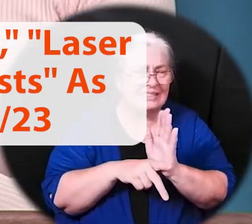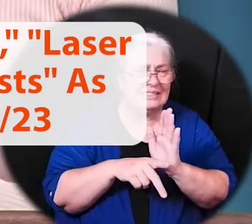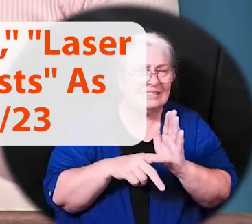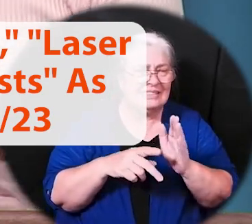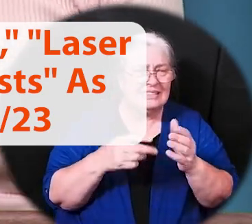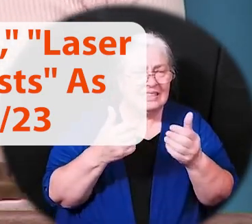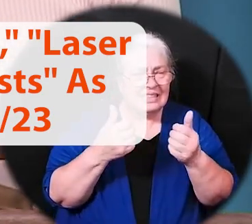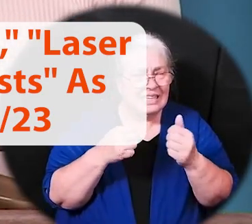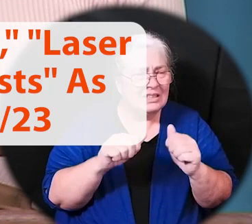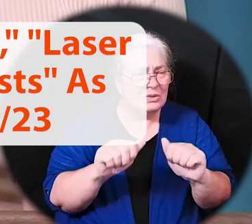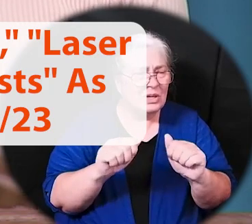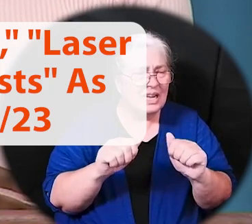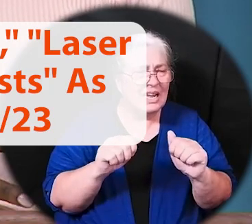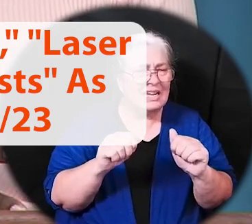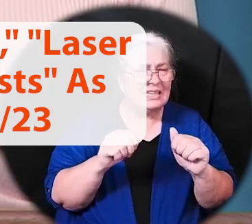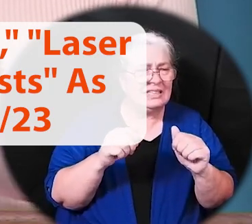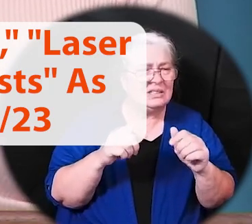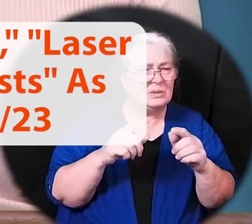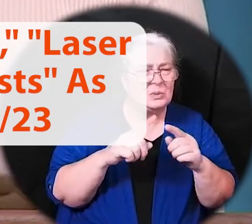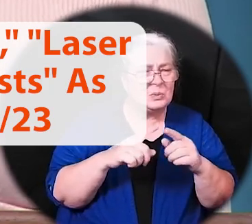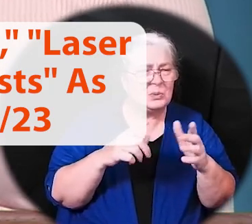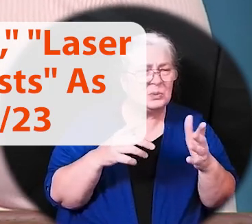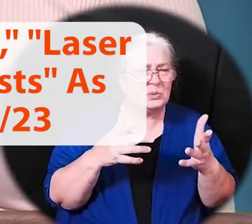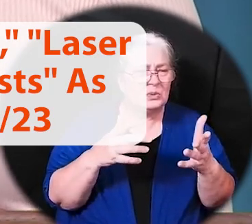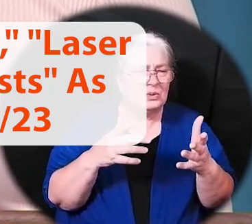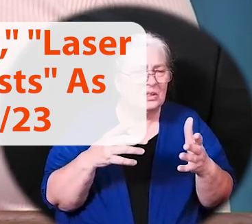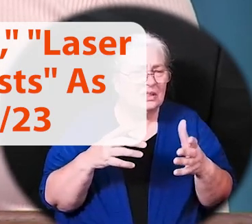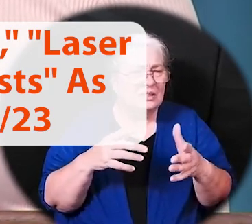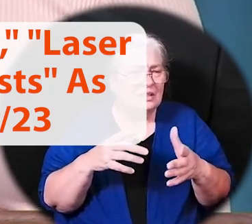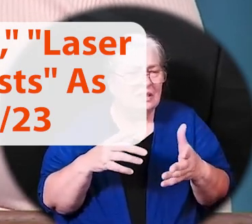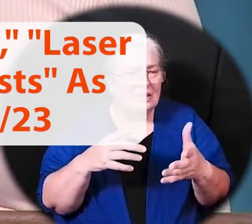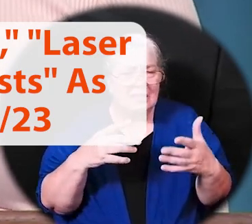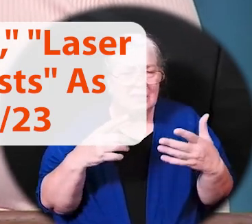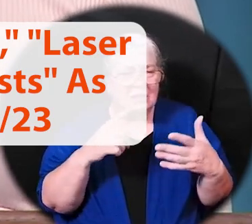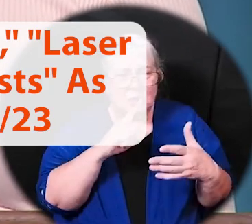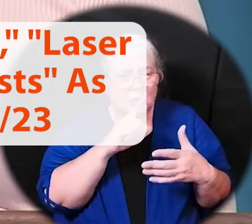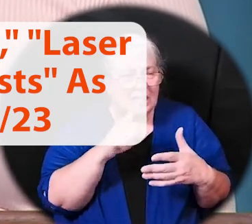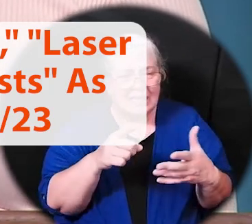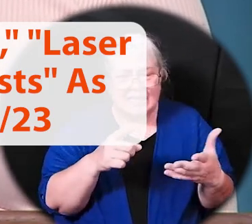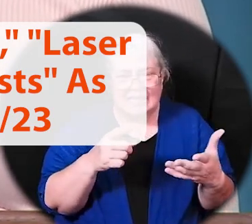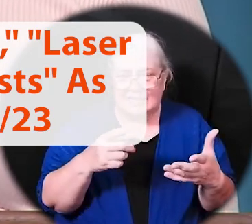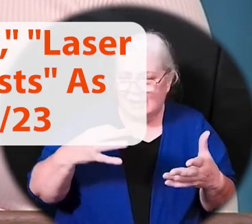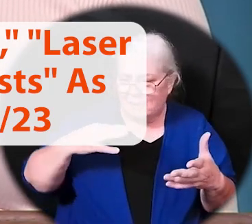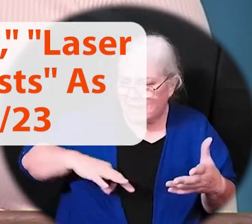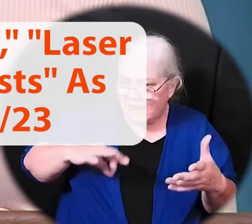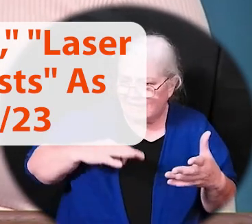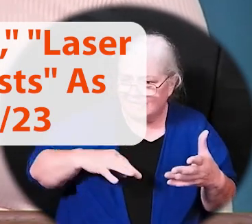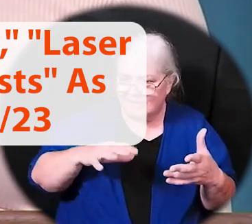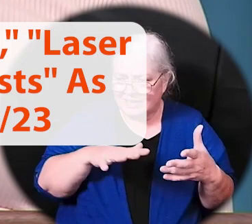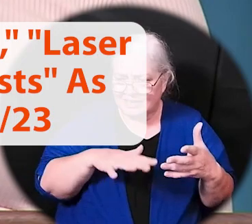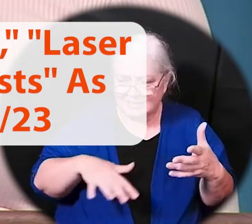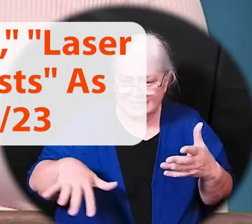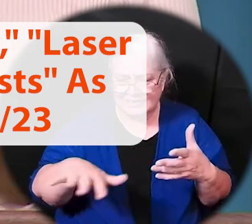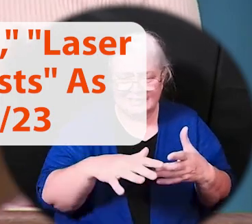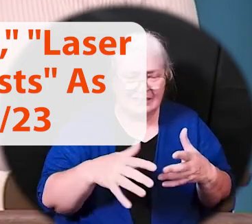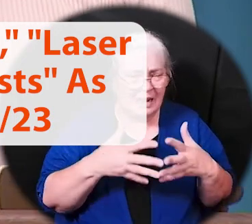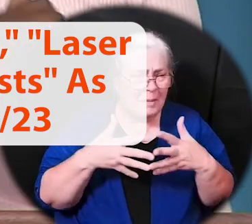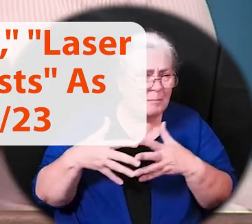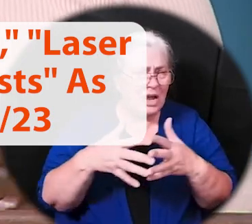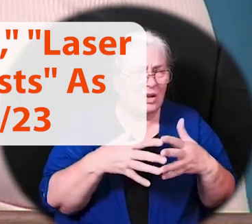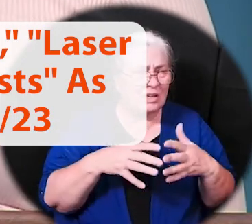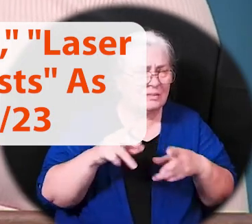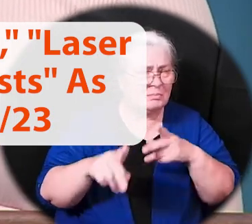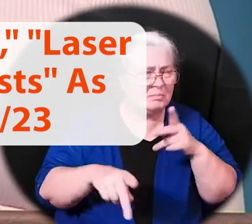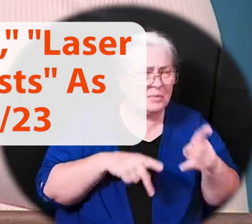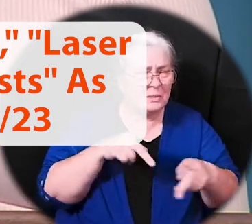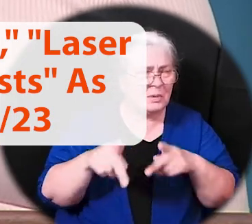their own states, taking credit for things that the president pushed forward, policies that the president has pushed forward, legislation that they didn't even